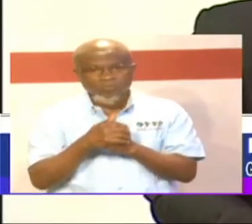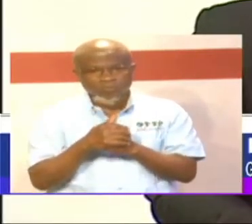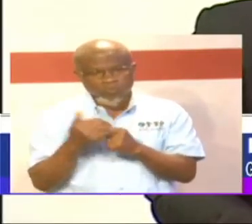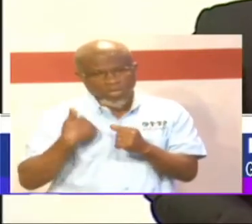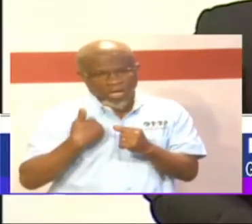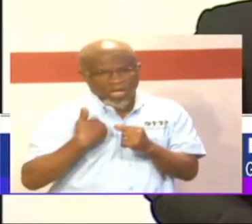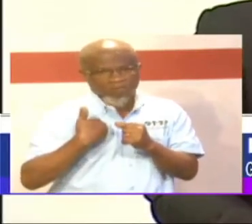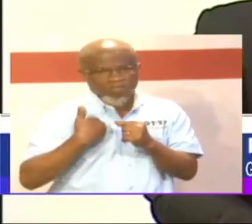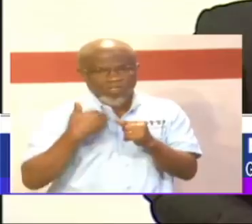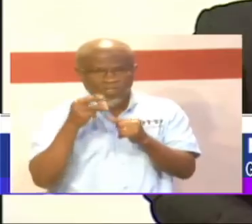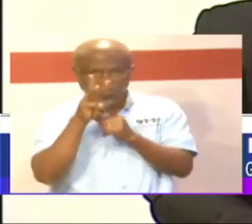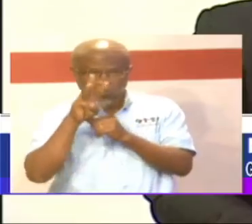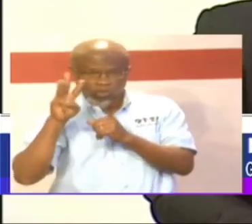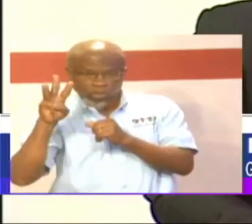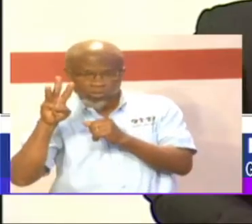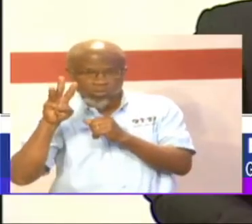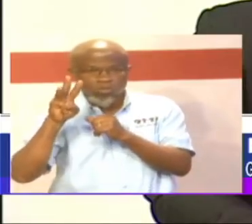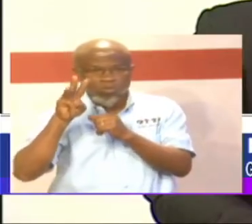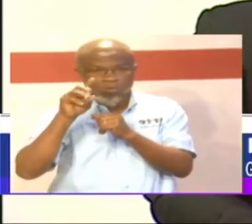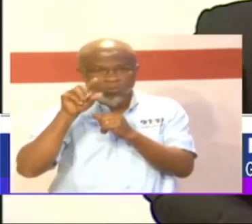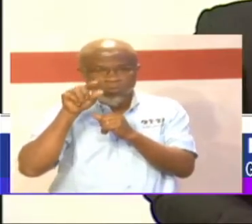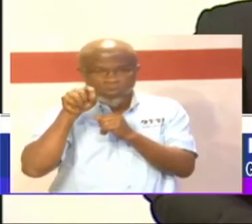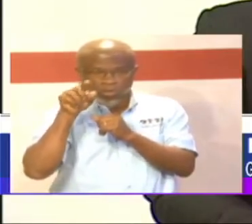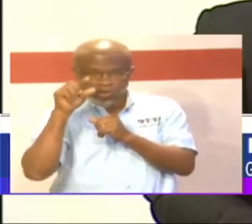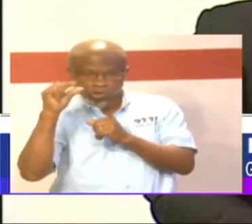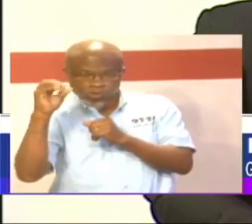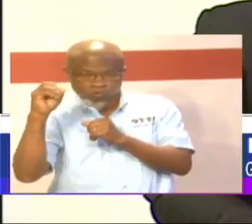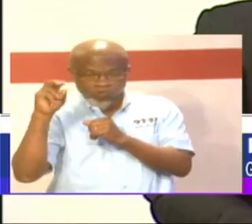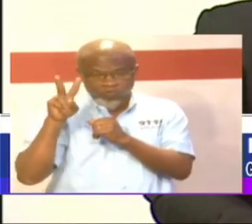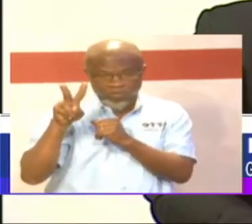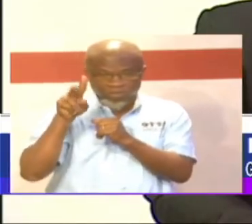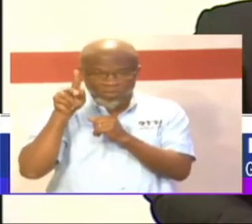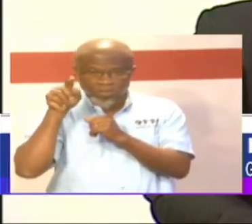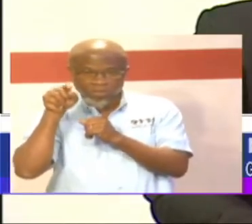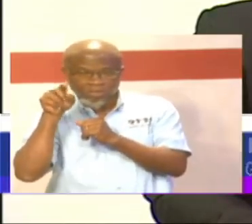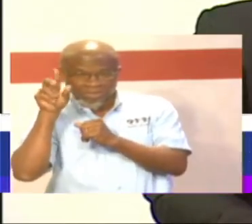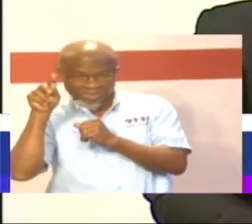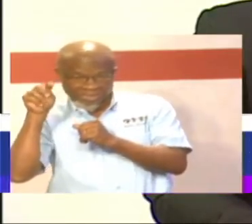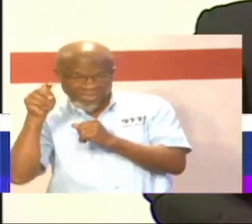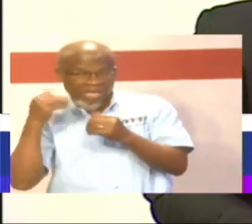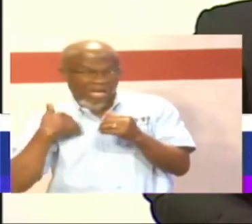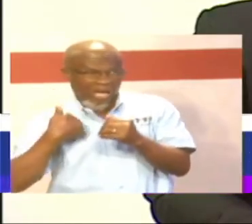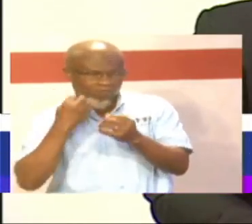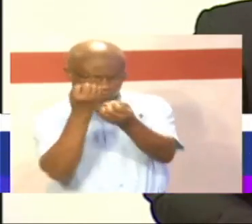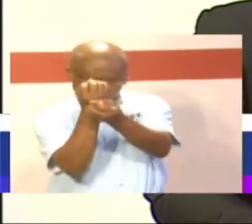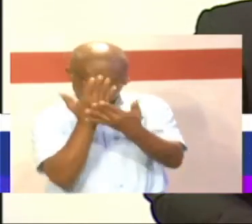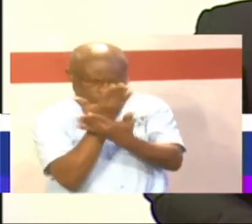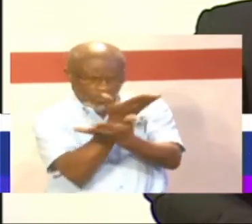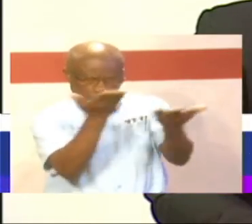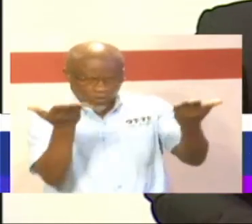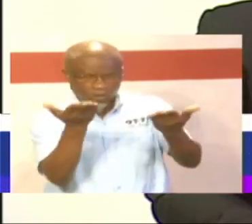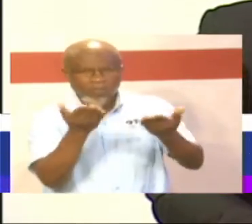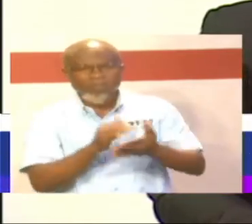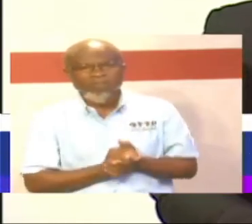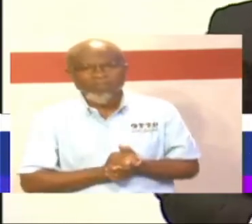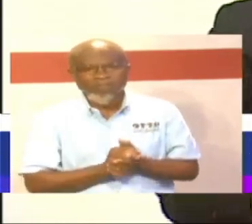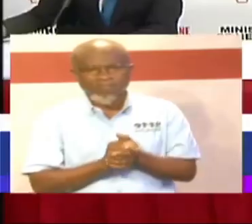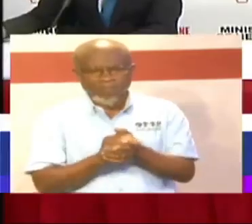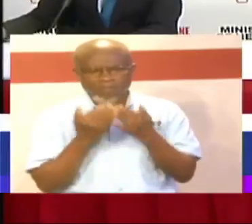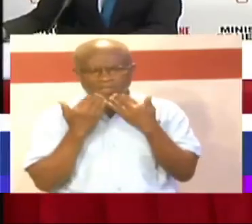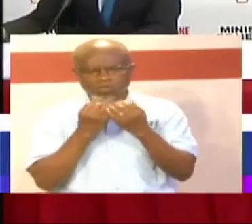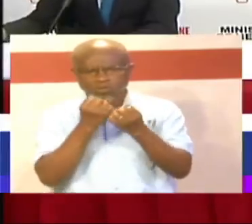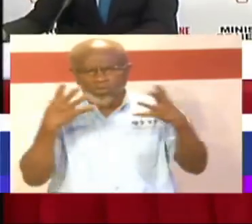Health's website at health.gov.tt, and there's a GIS dashboard which provides us with some degree of spatial information there. Thank you very